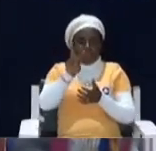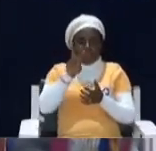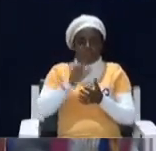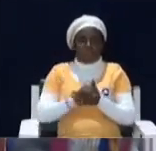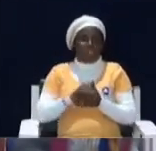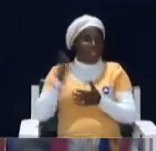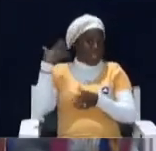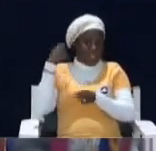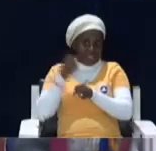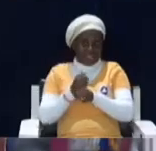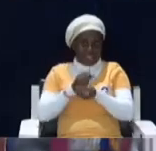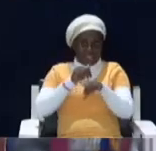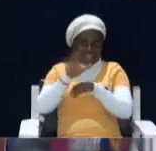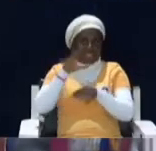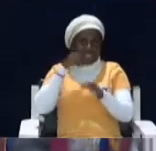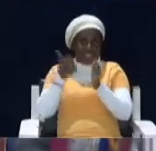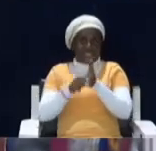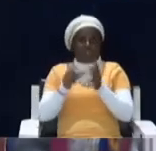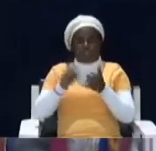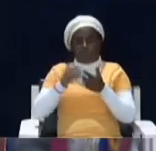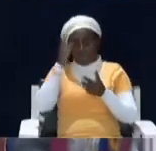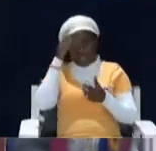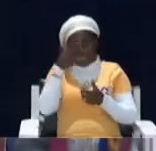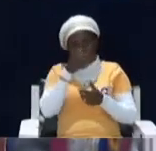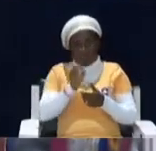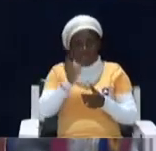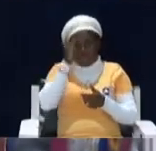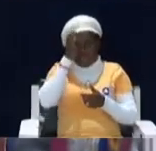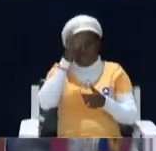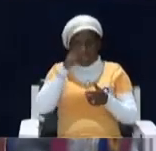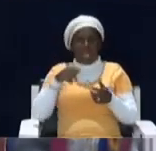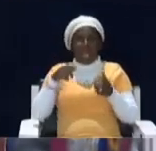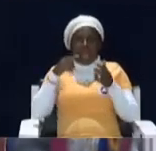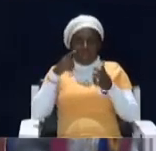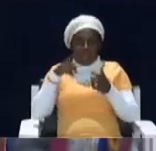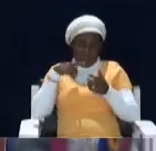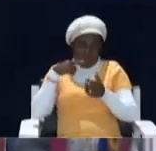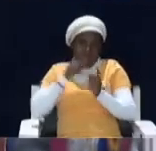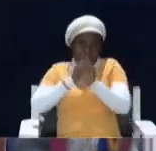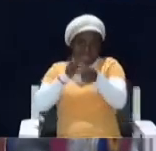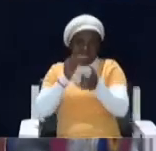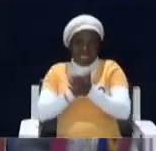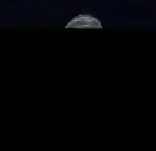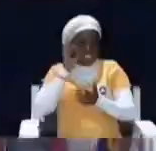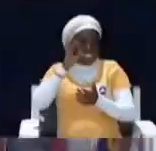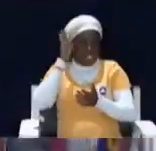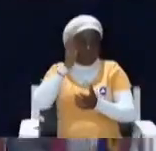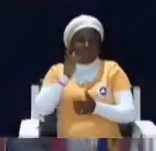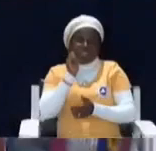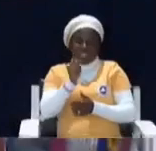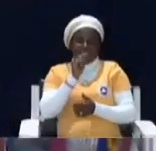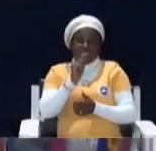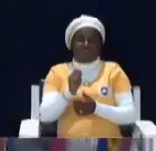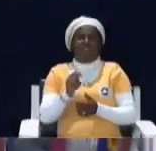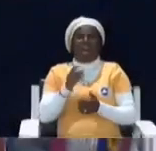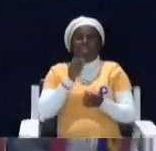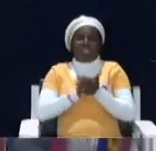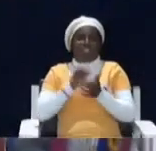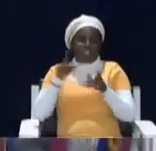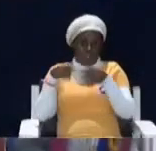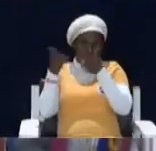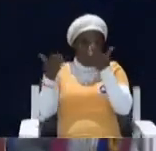in the Lord, and Daddy responded that he will testify and that he should go and do the test